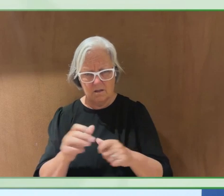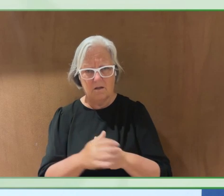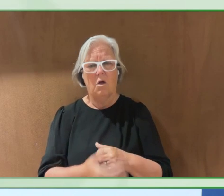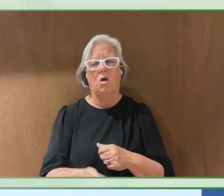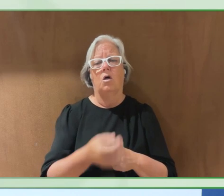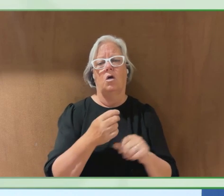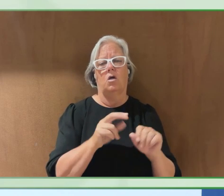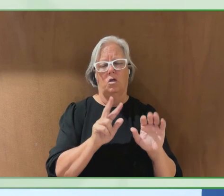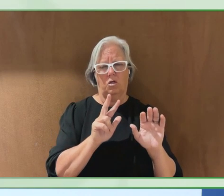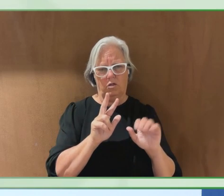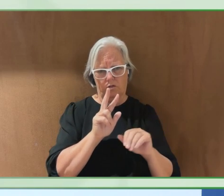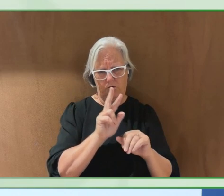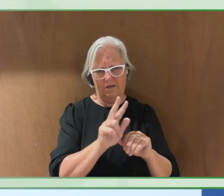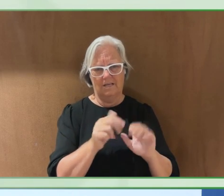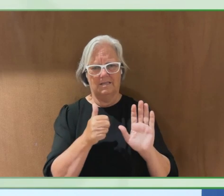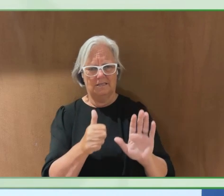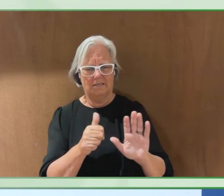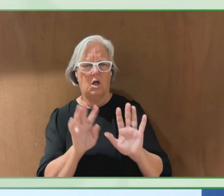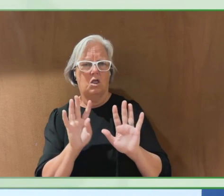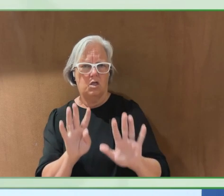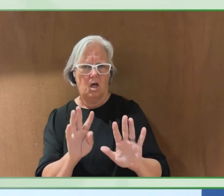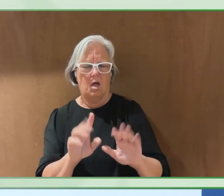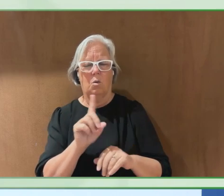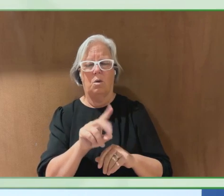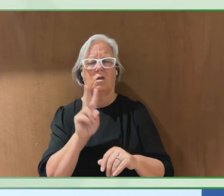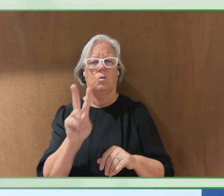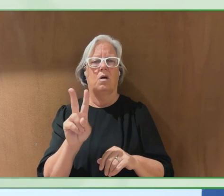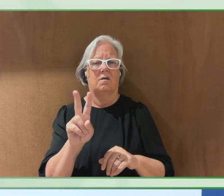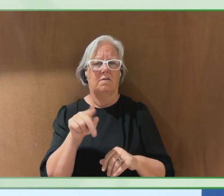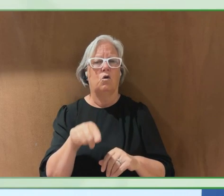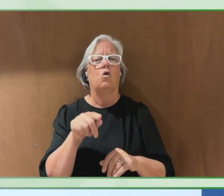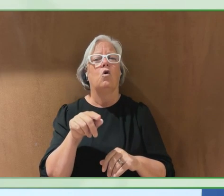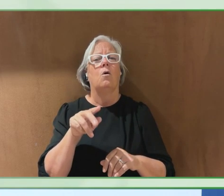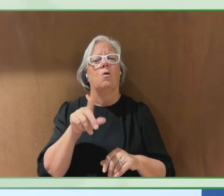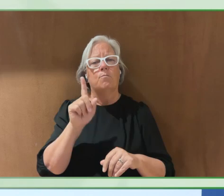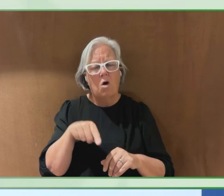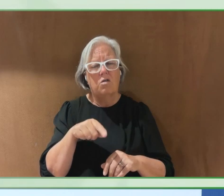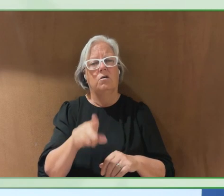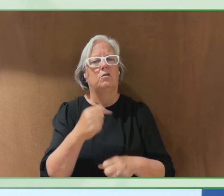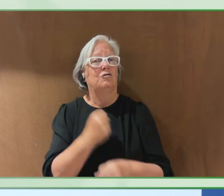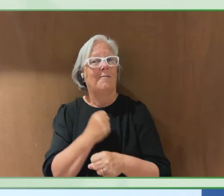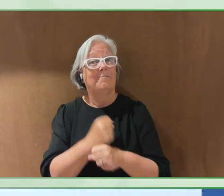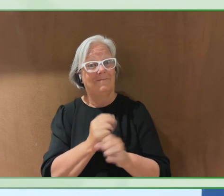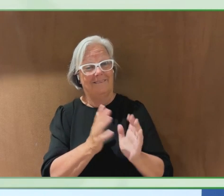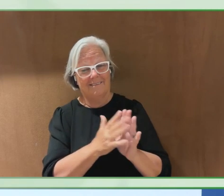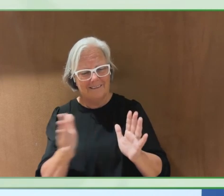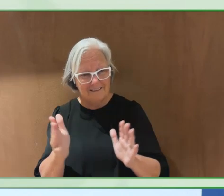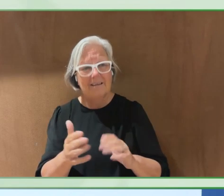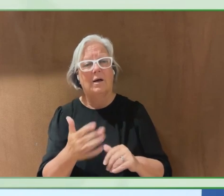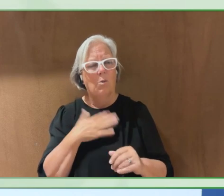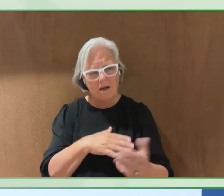and 18 months after they found a job. And we try to recognize their situation, their needs,